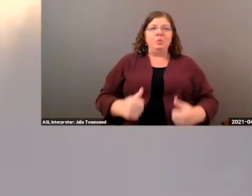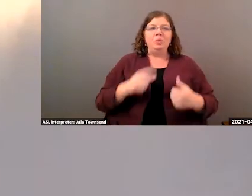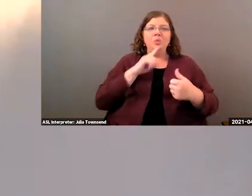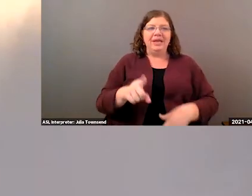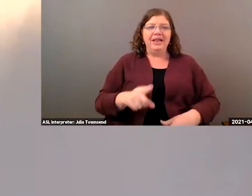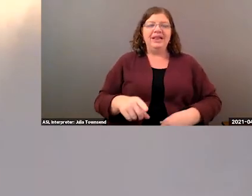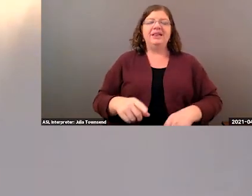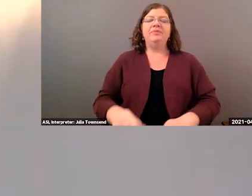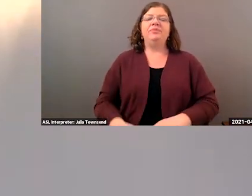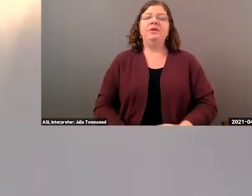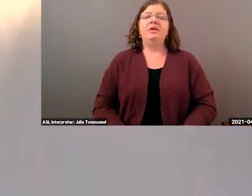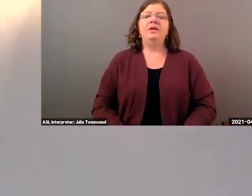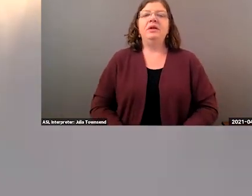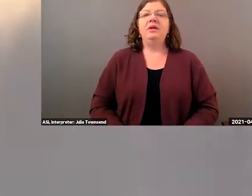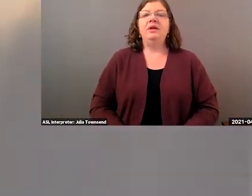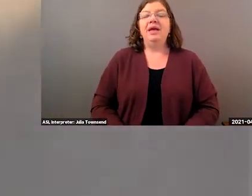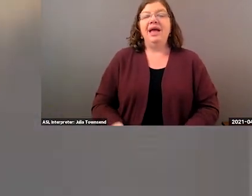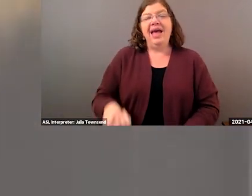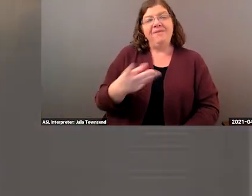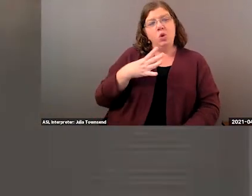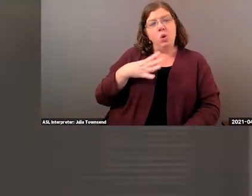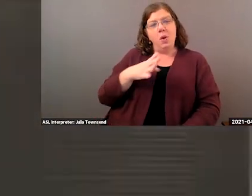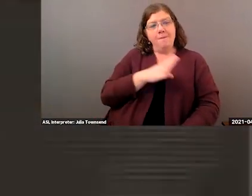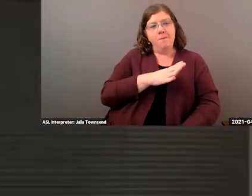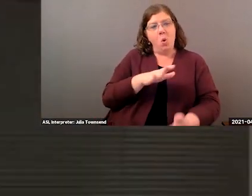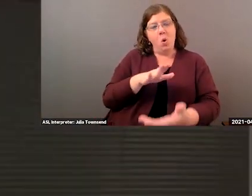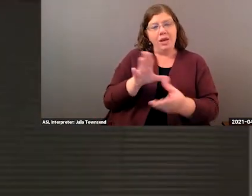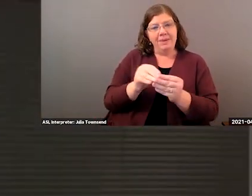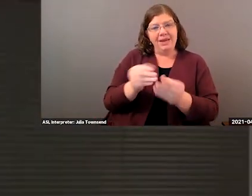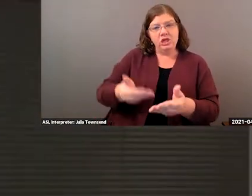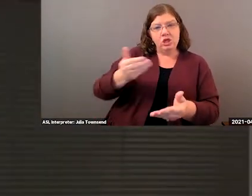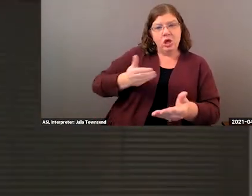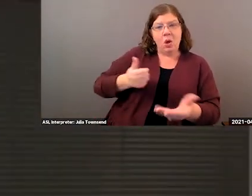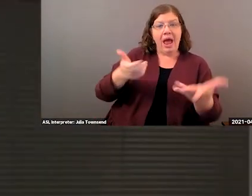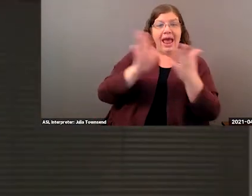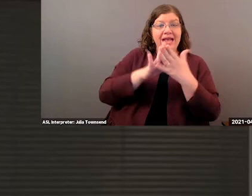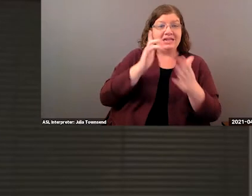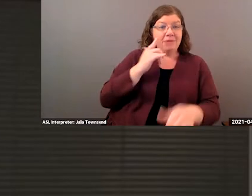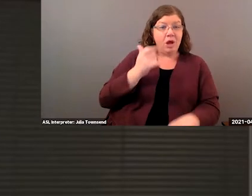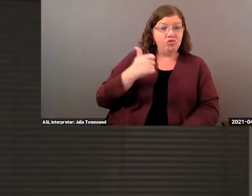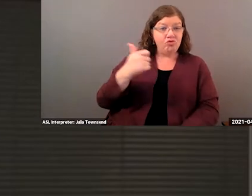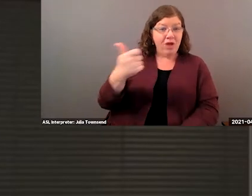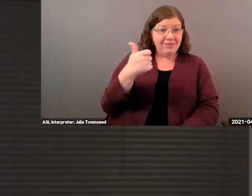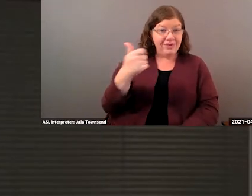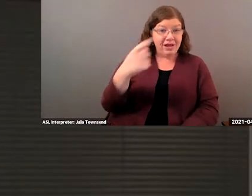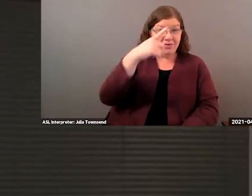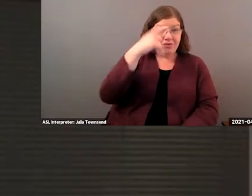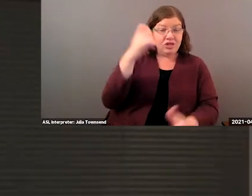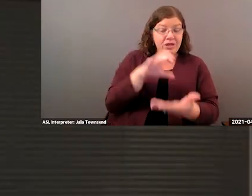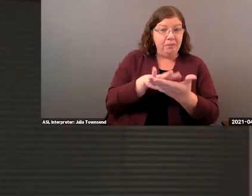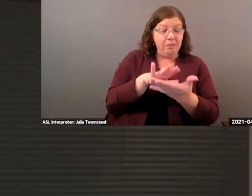A couple of board meetings ago, I asked about transportation for summer school, and unless I missed it, I didn't hear you